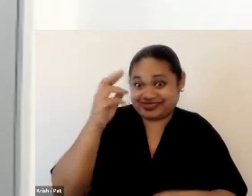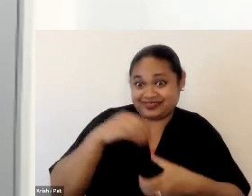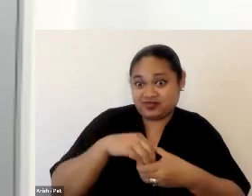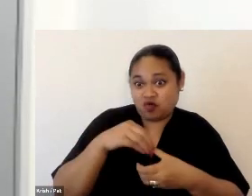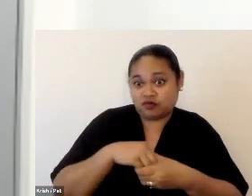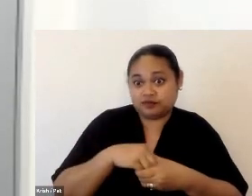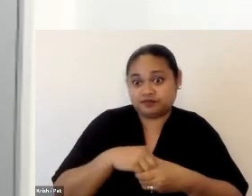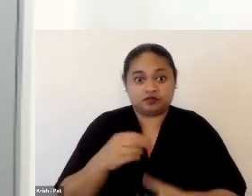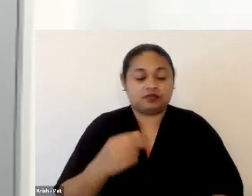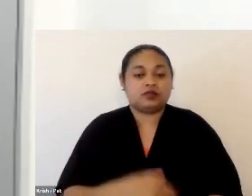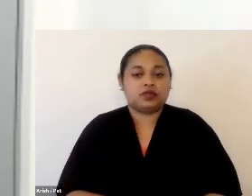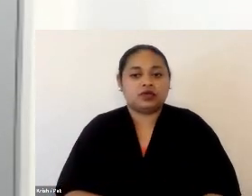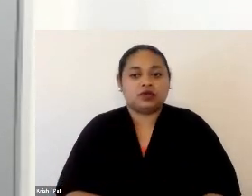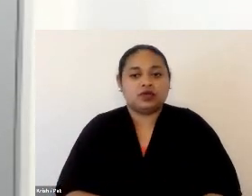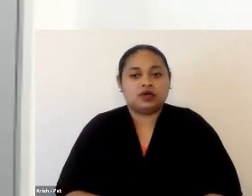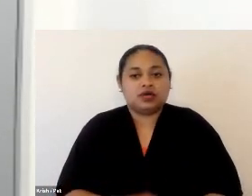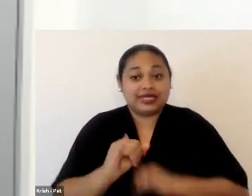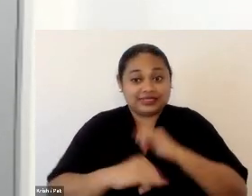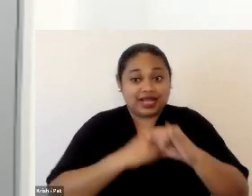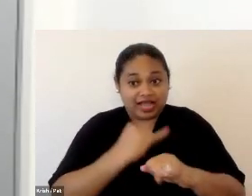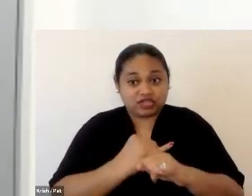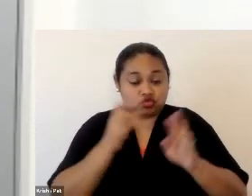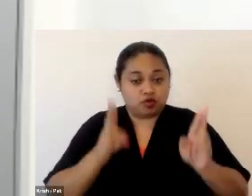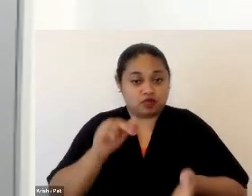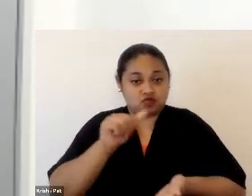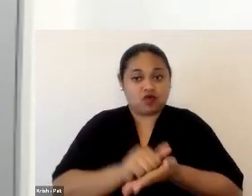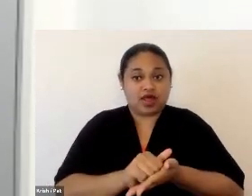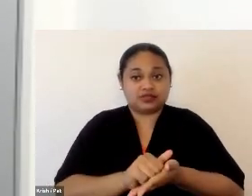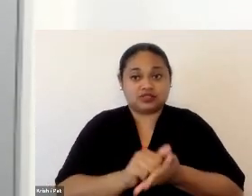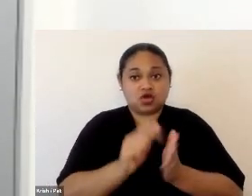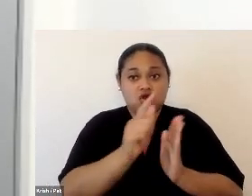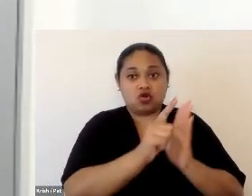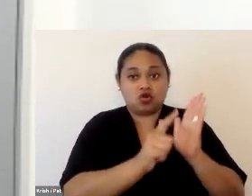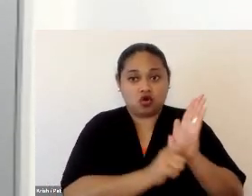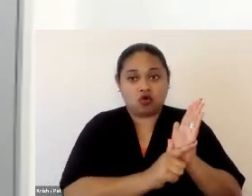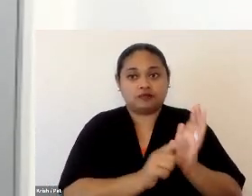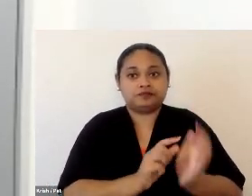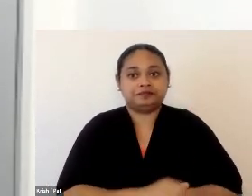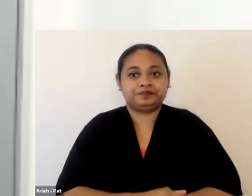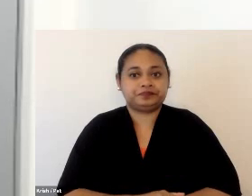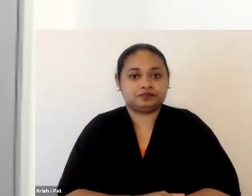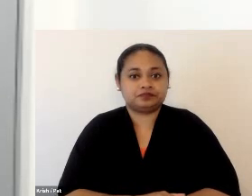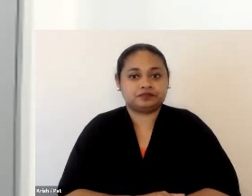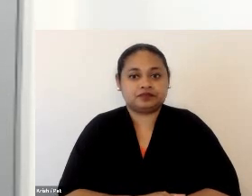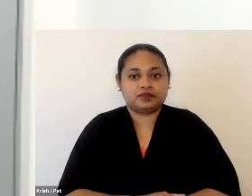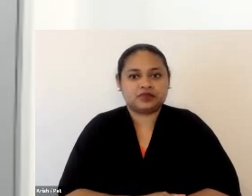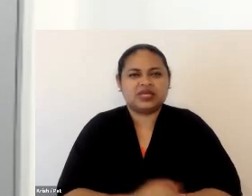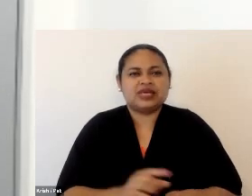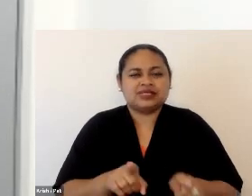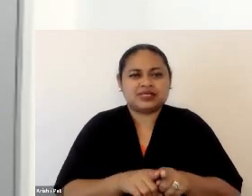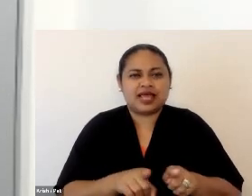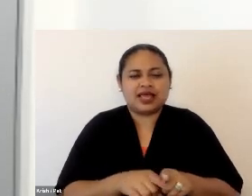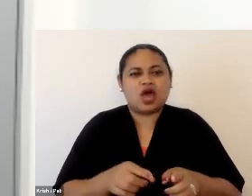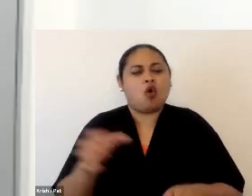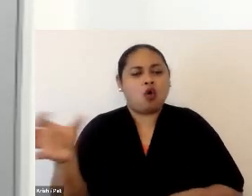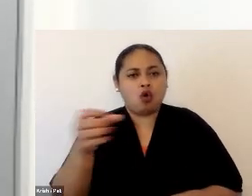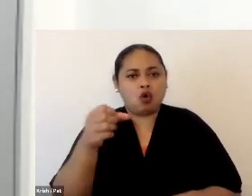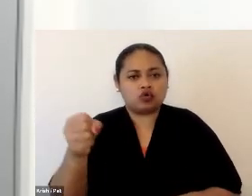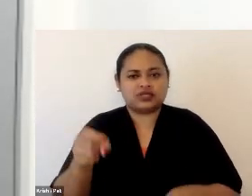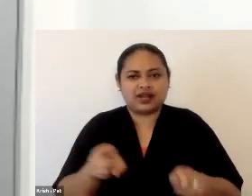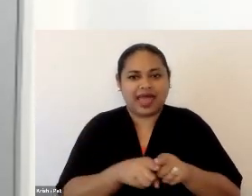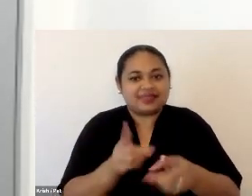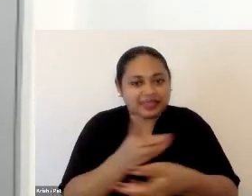International human rights law sets out globally accepted legal principles that uphold the dignity of all